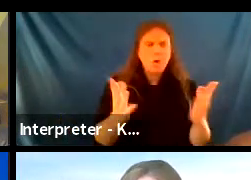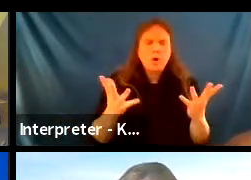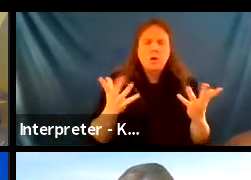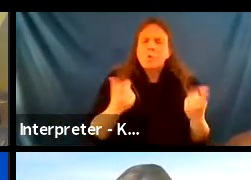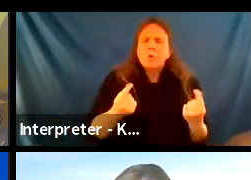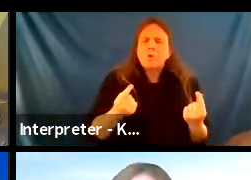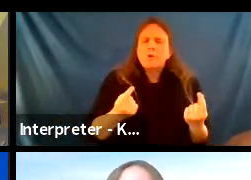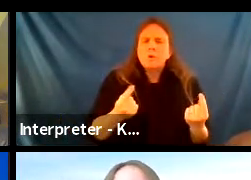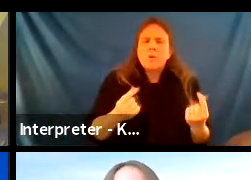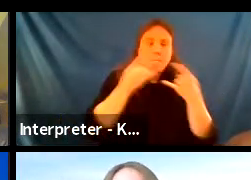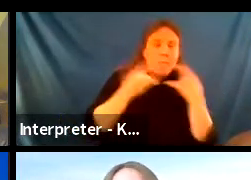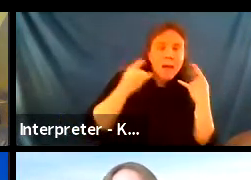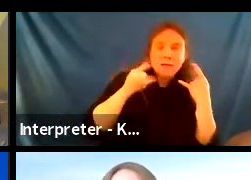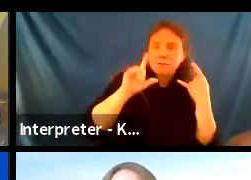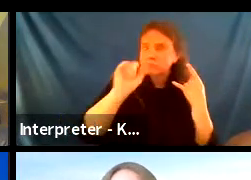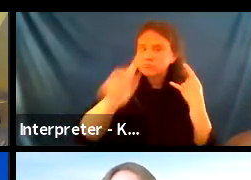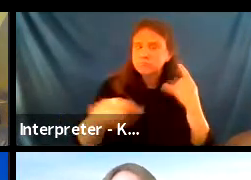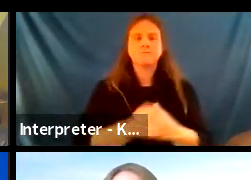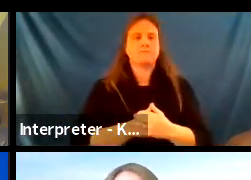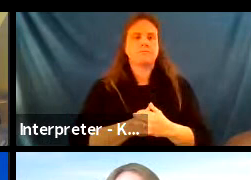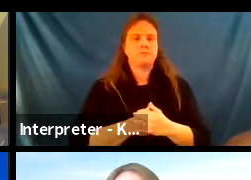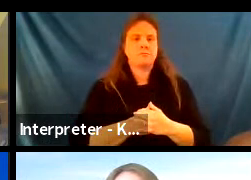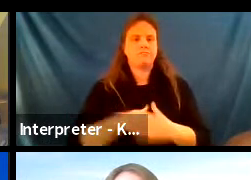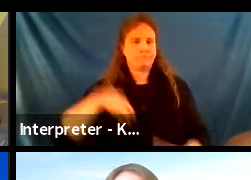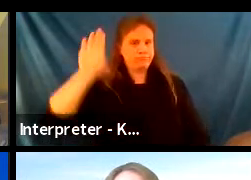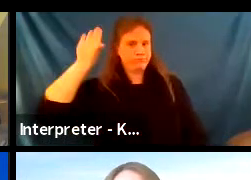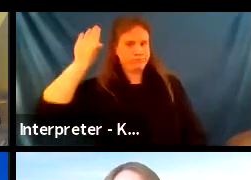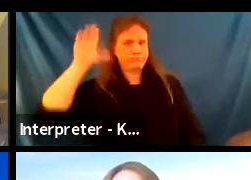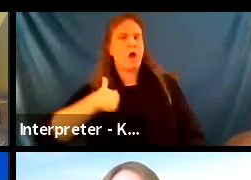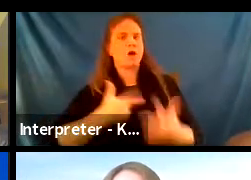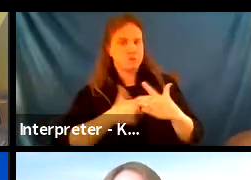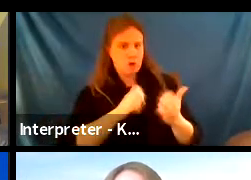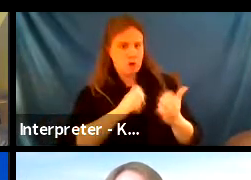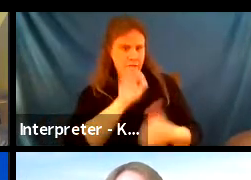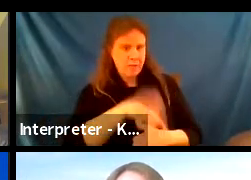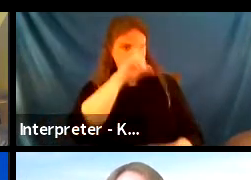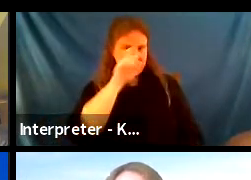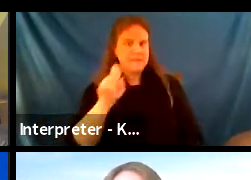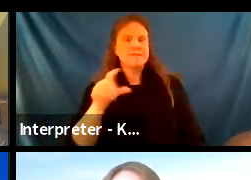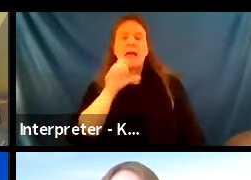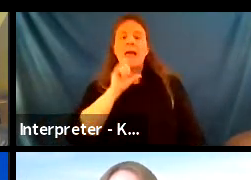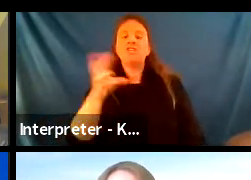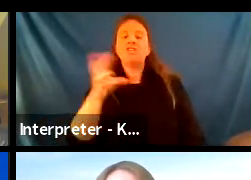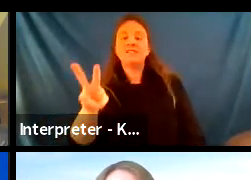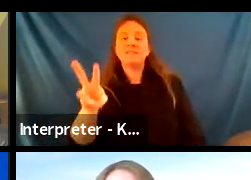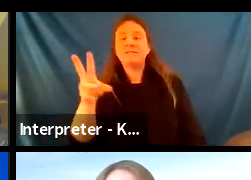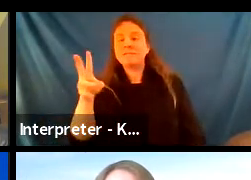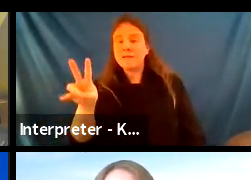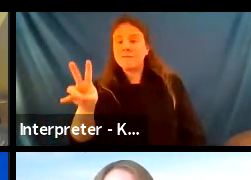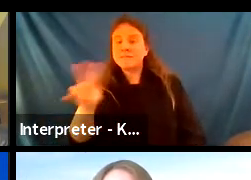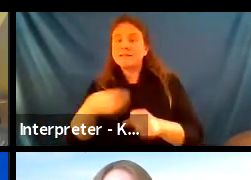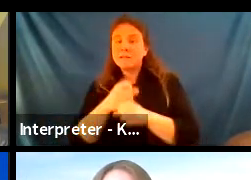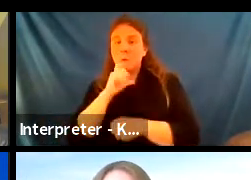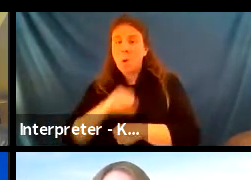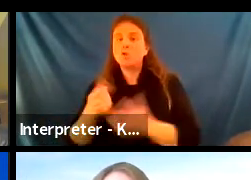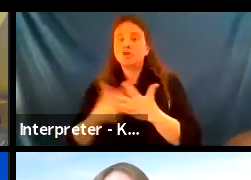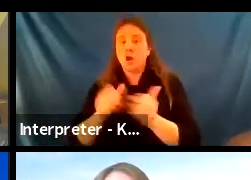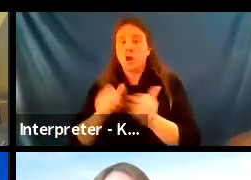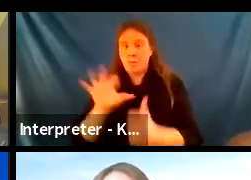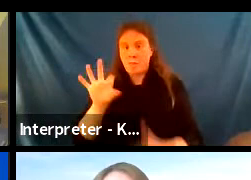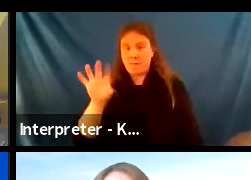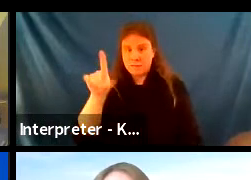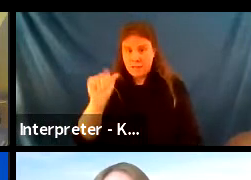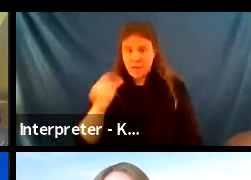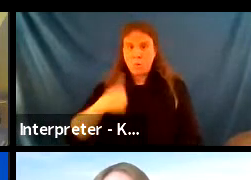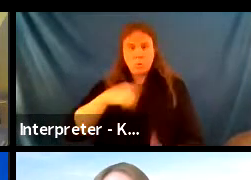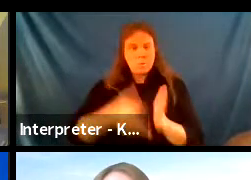that because the 16, 17-year-old discussion started at FDA when we reviewed the age groups for which